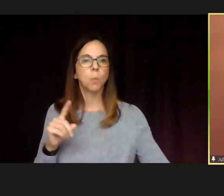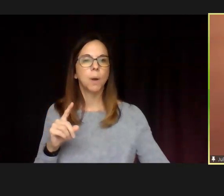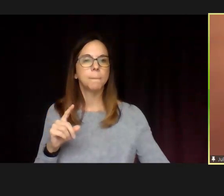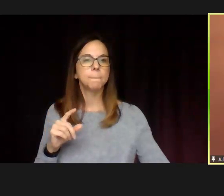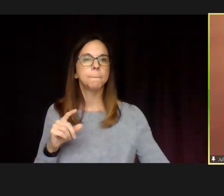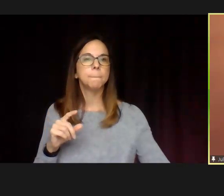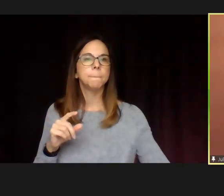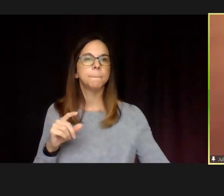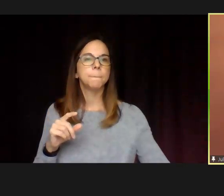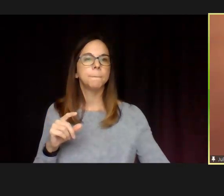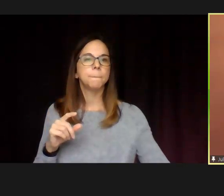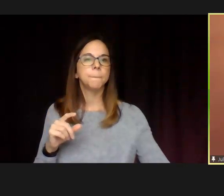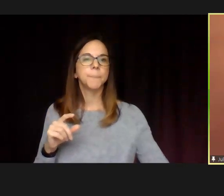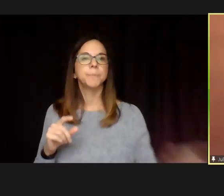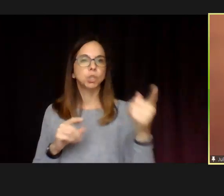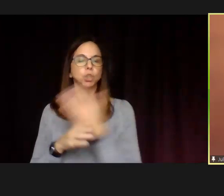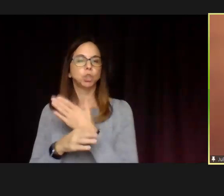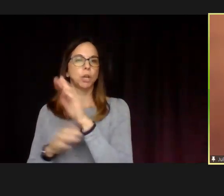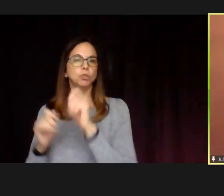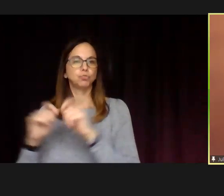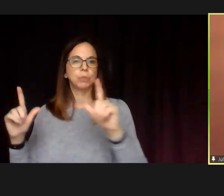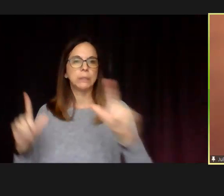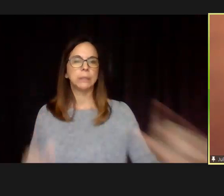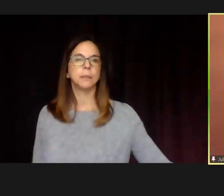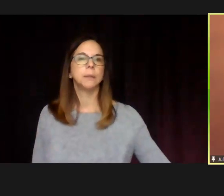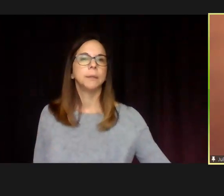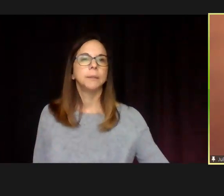Okay, I'm going to go ahead and share my screen.